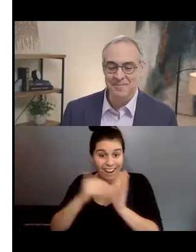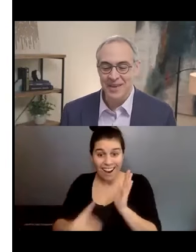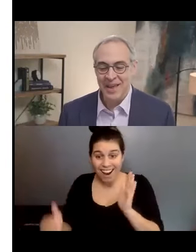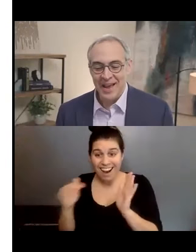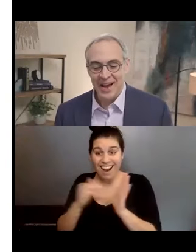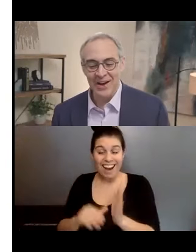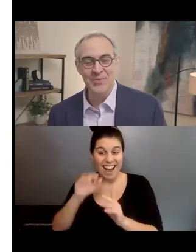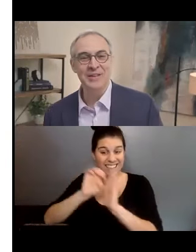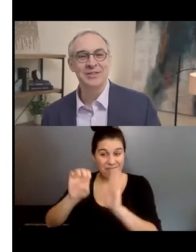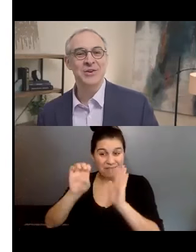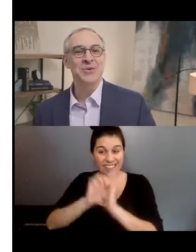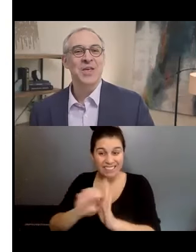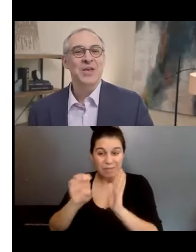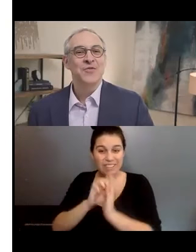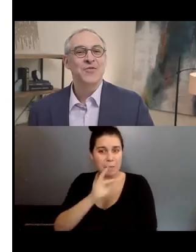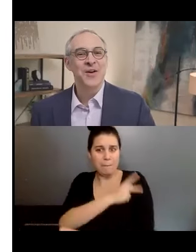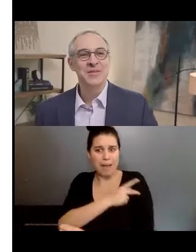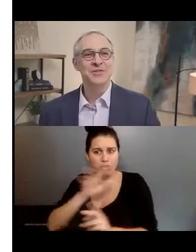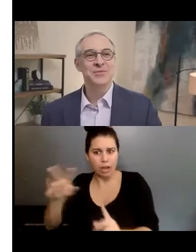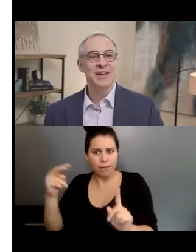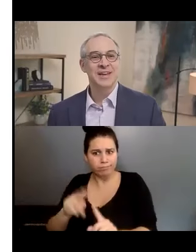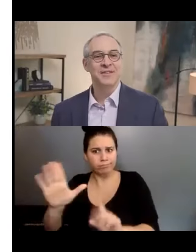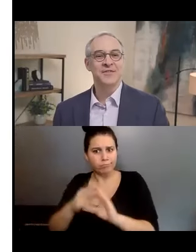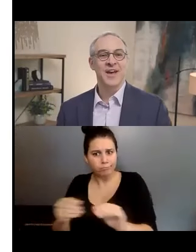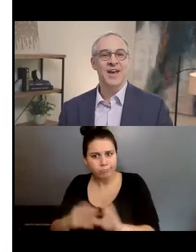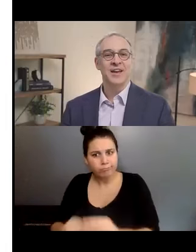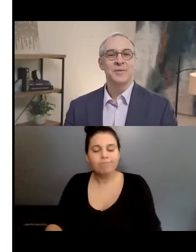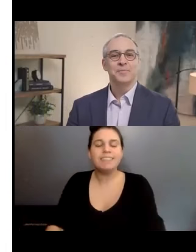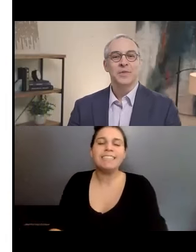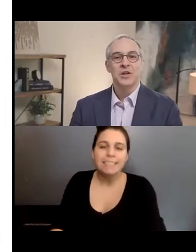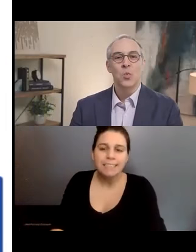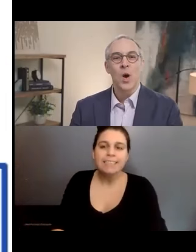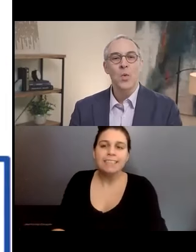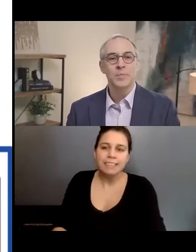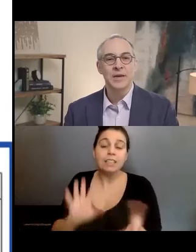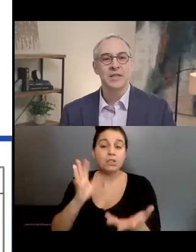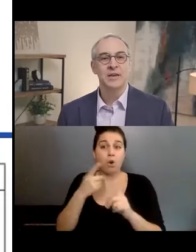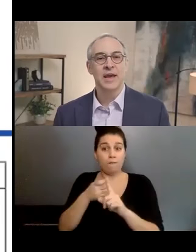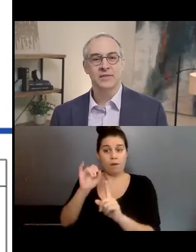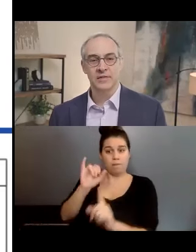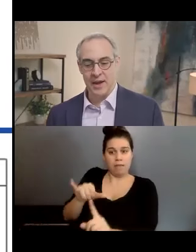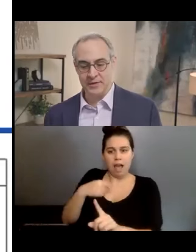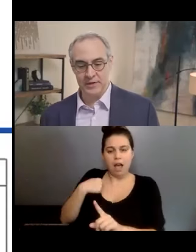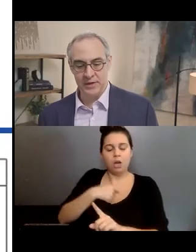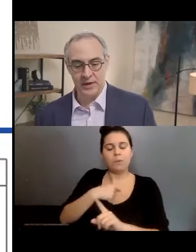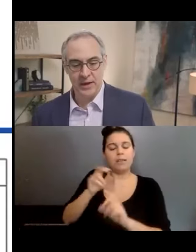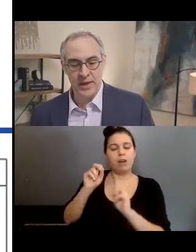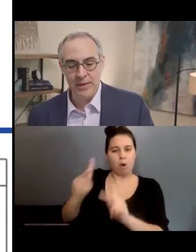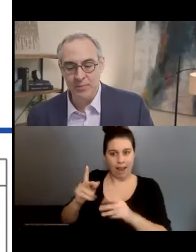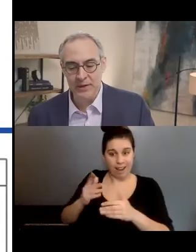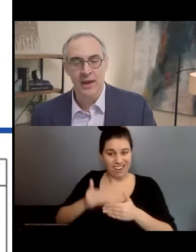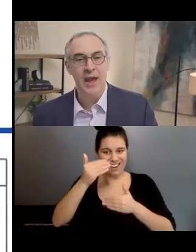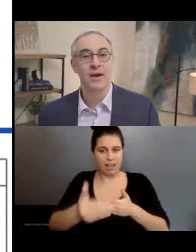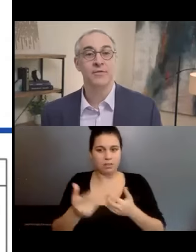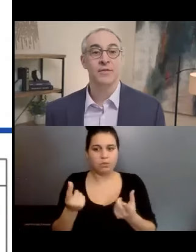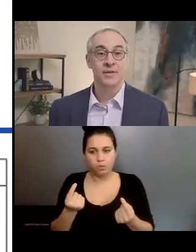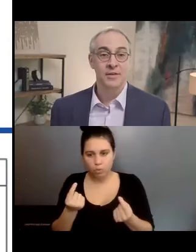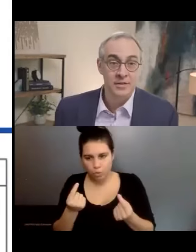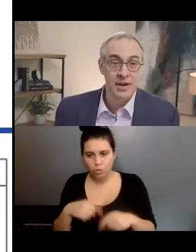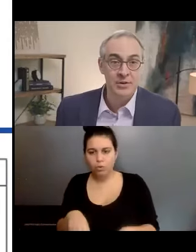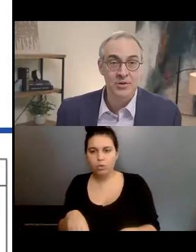patients. And so from this, we identified, what would be the next steps? And that would be to